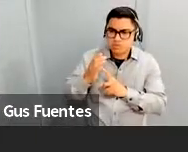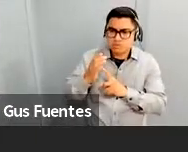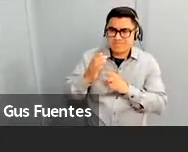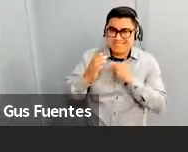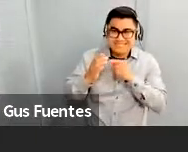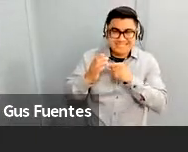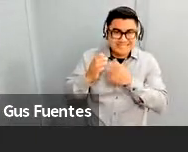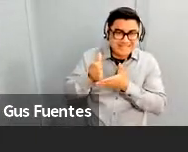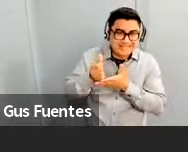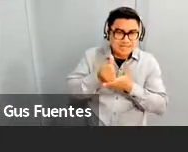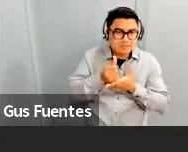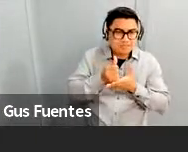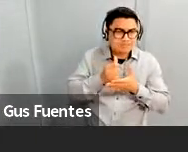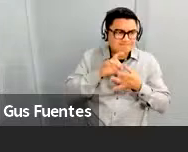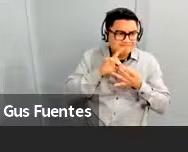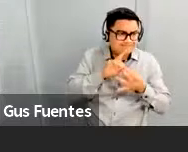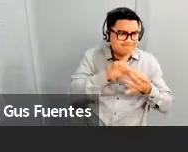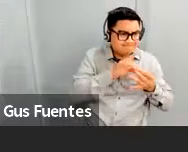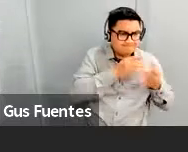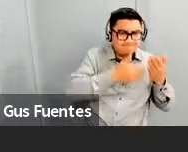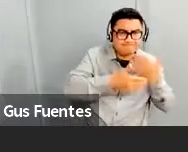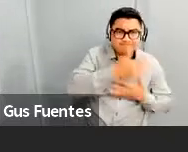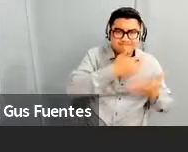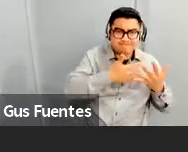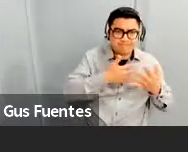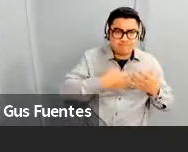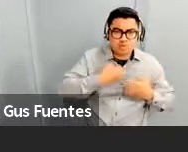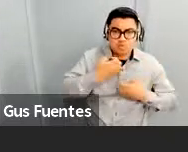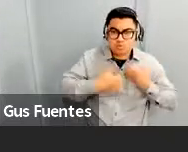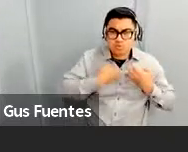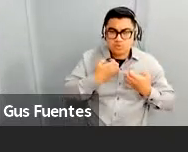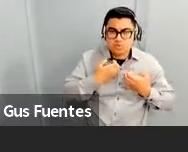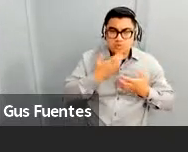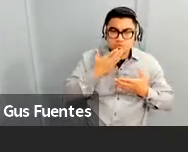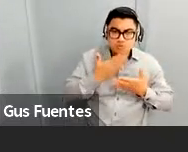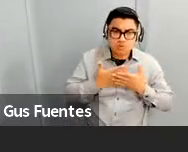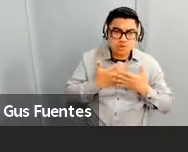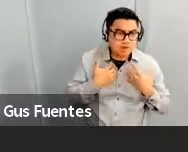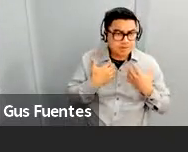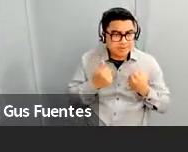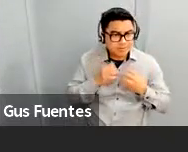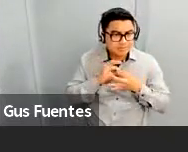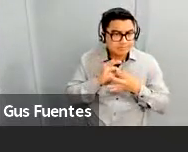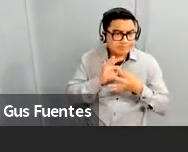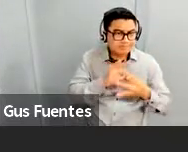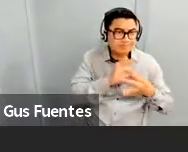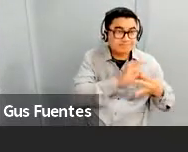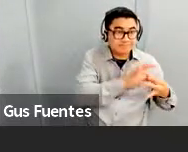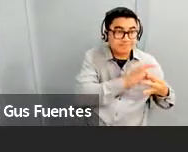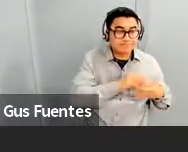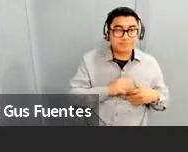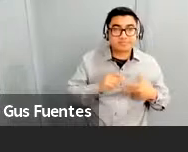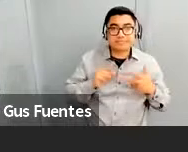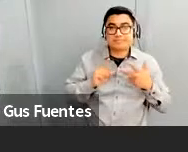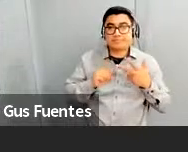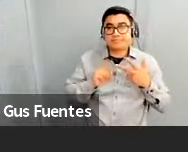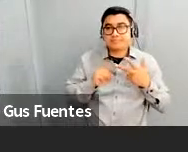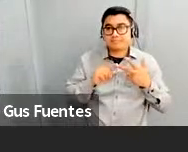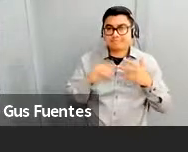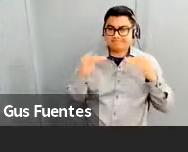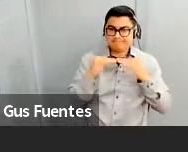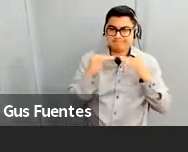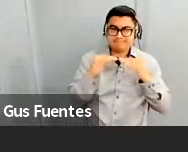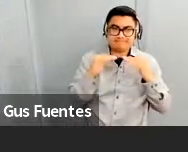emotional well-being. And then our 3rd goal is a focus on equity. We want to make sure that we enhance systems